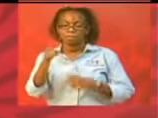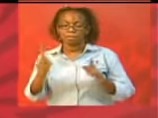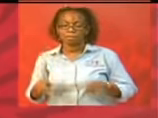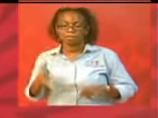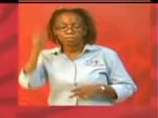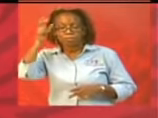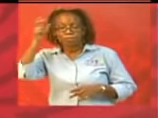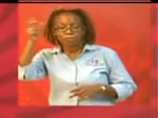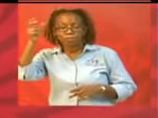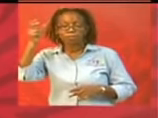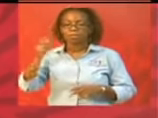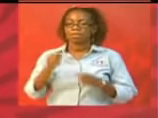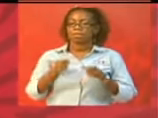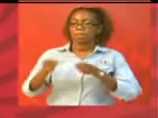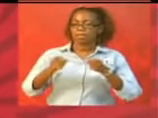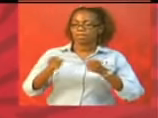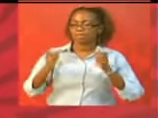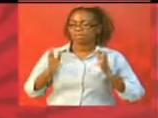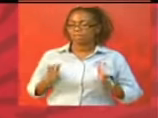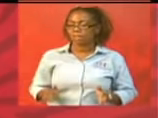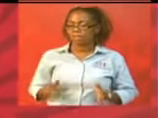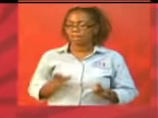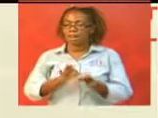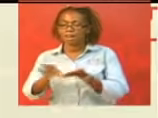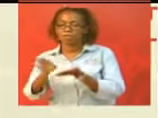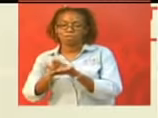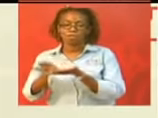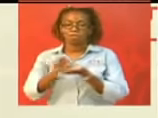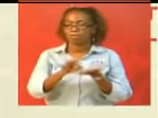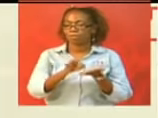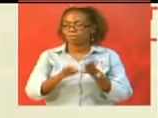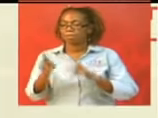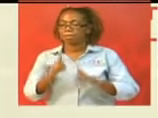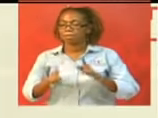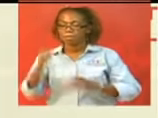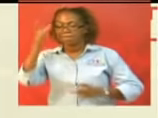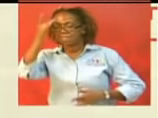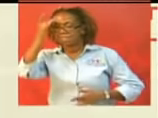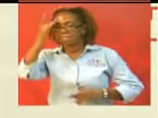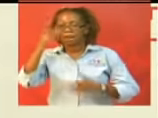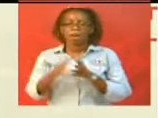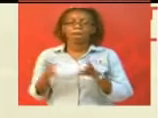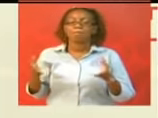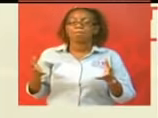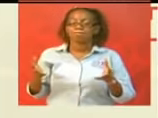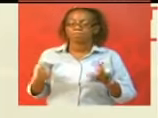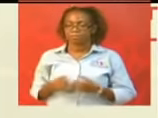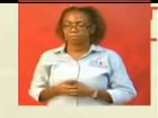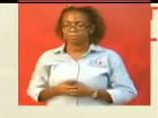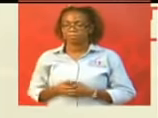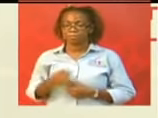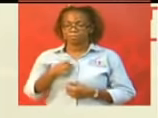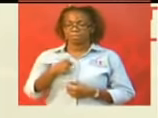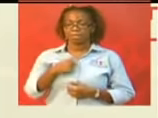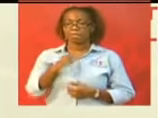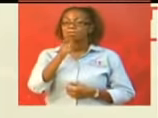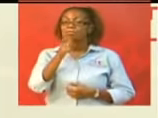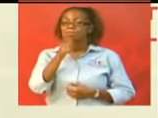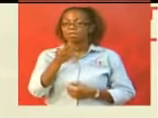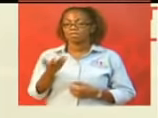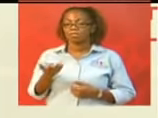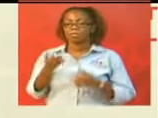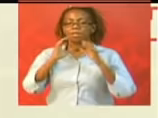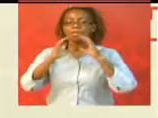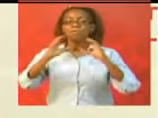Systems Manager, Epidemiology Division. I am Al Alexander, Senior Corporate Communications Officer at the Ministry of